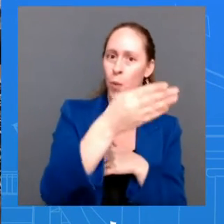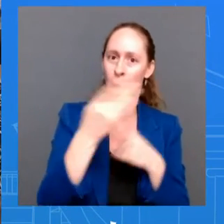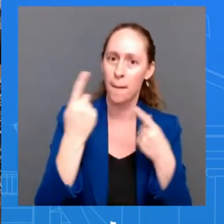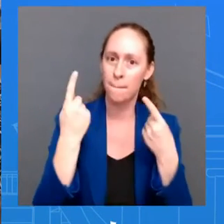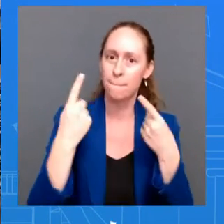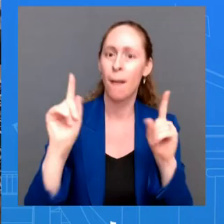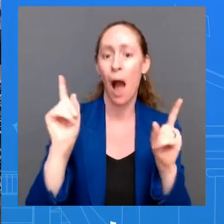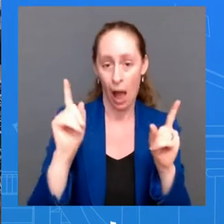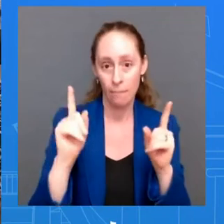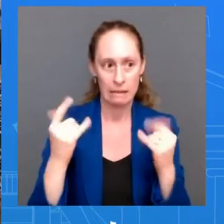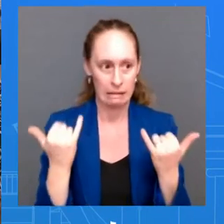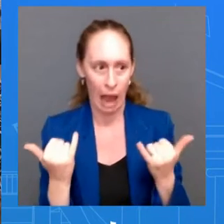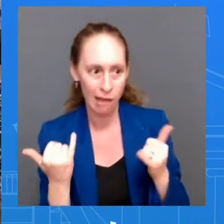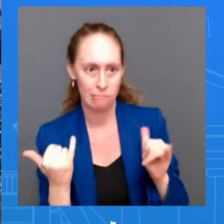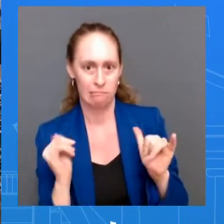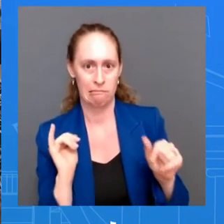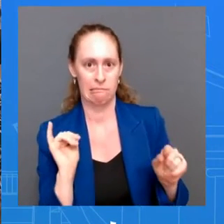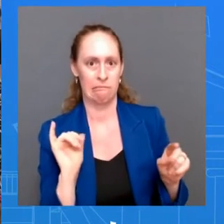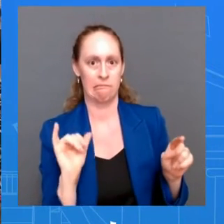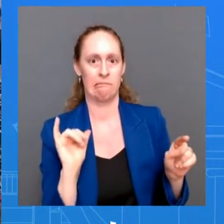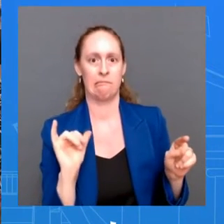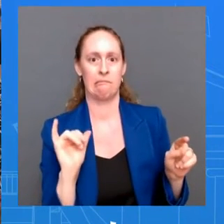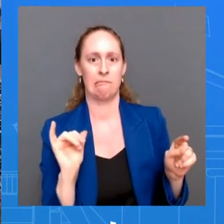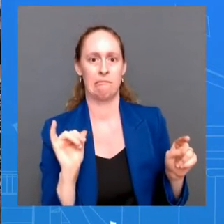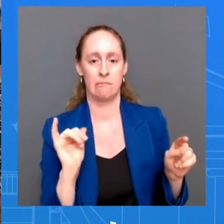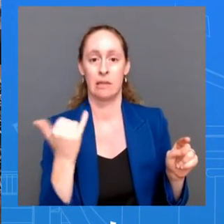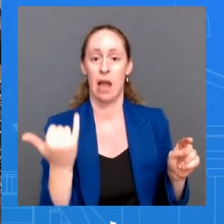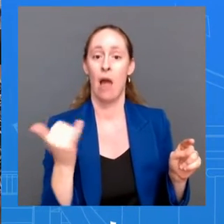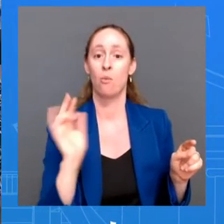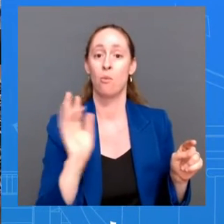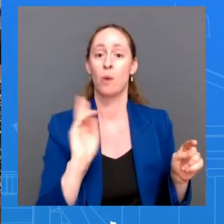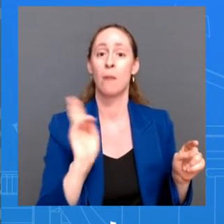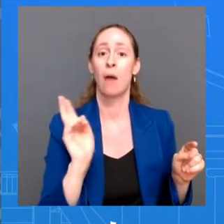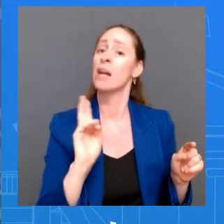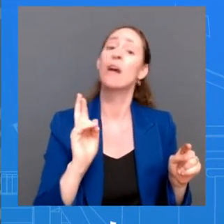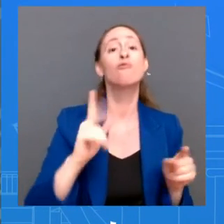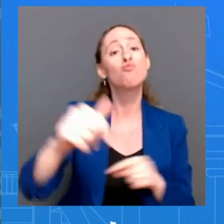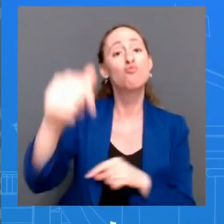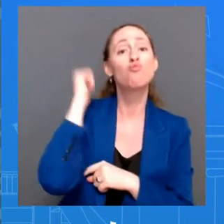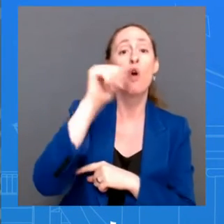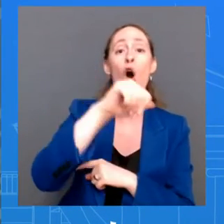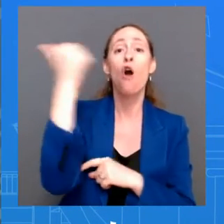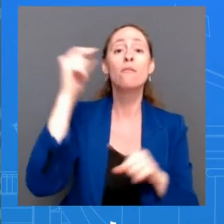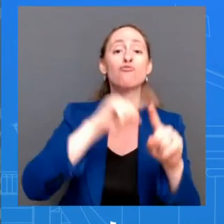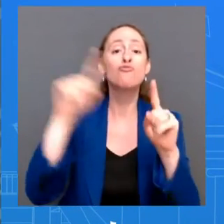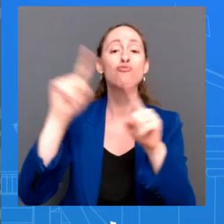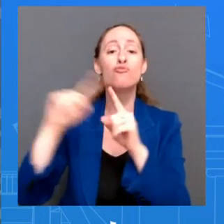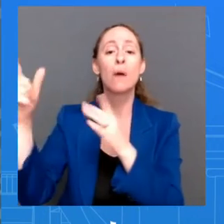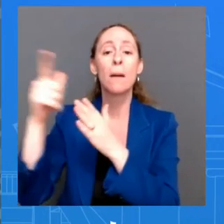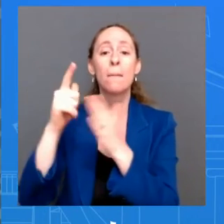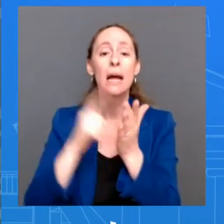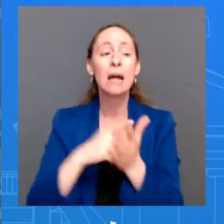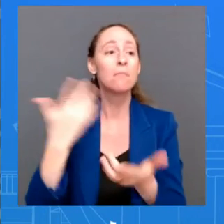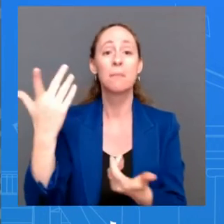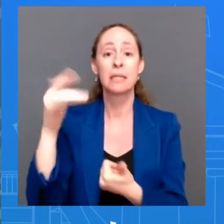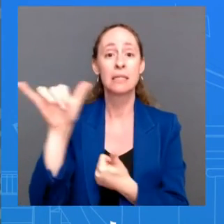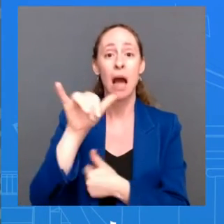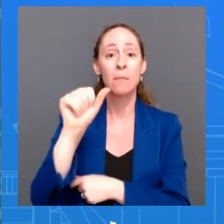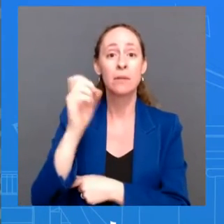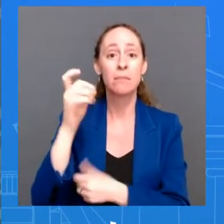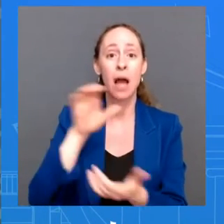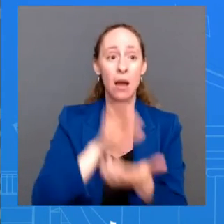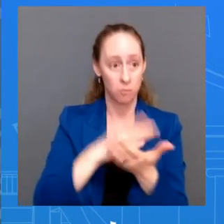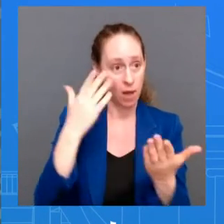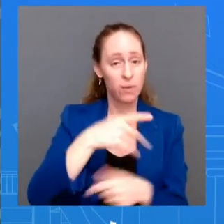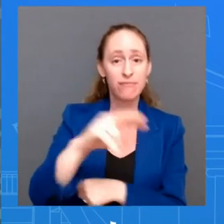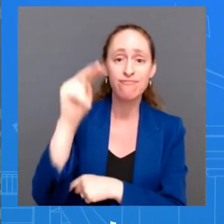marriage bill or others that they might have been inclined to support? So we like to call it the Inflation Reduction Act.